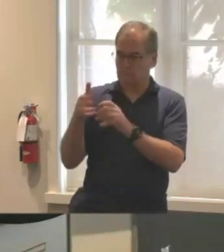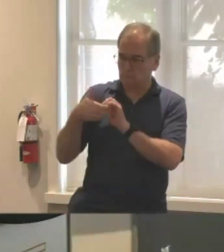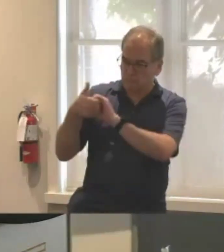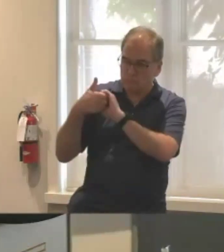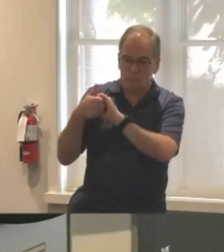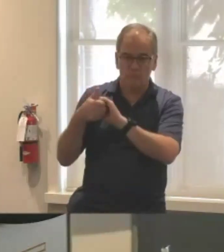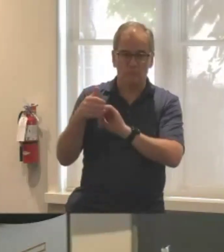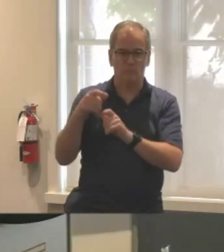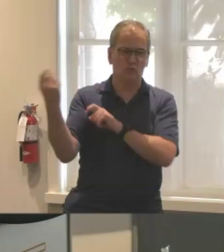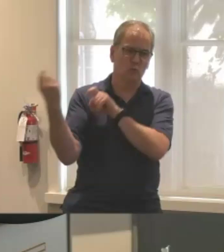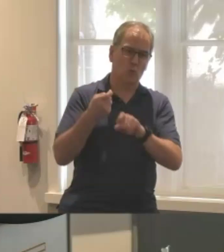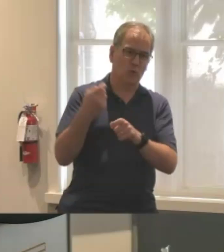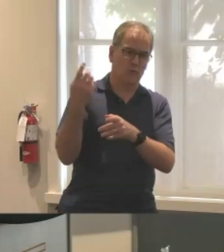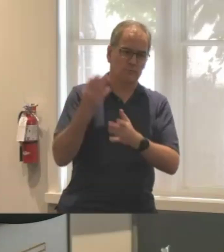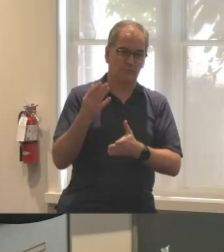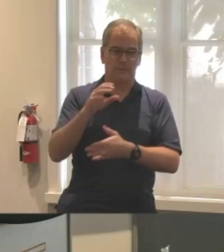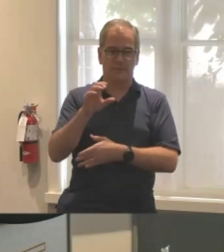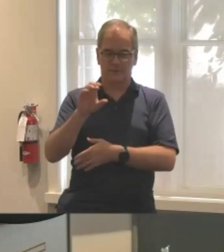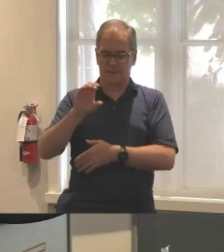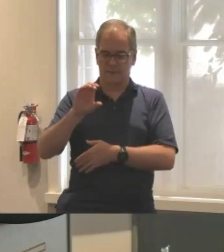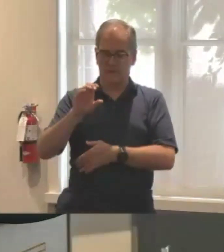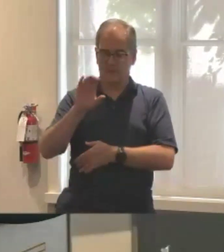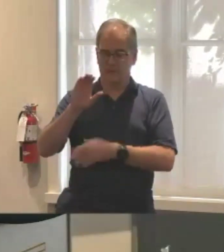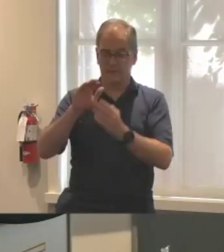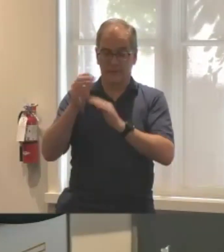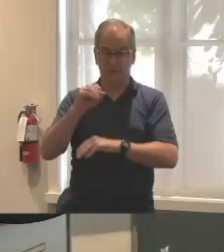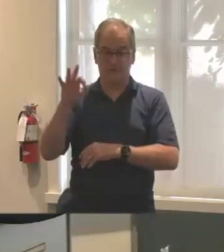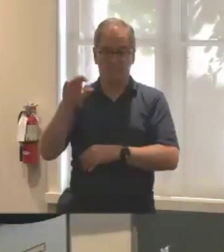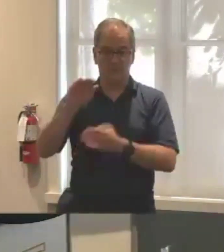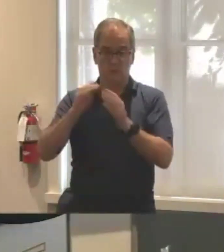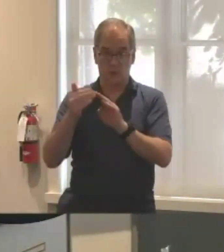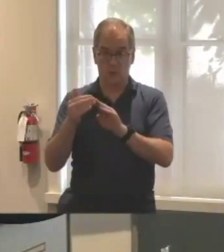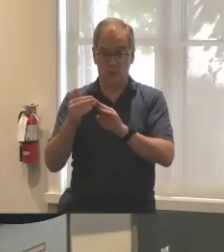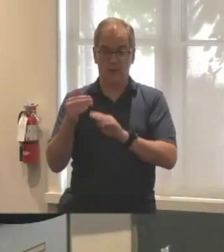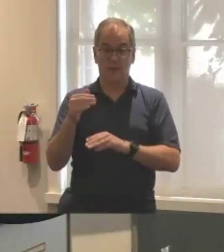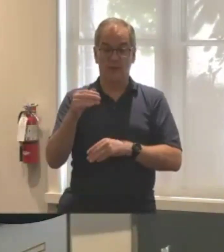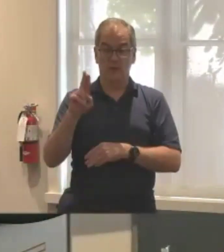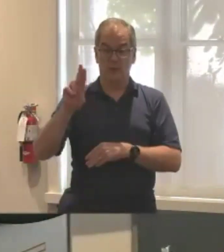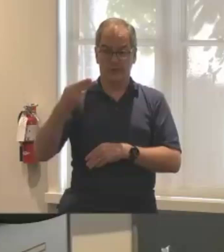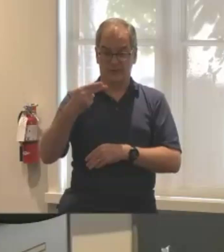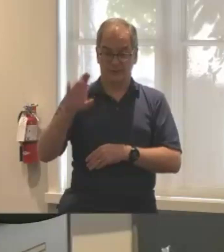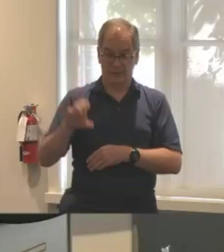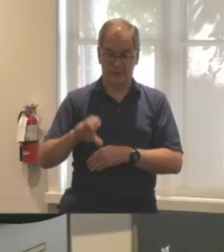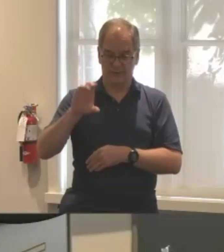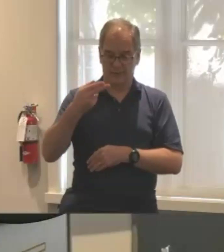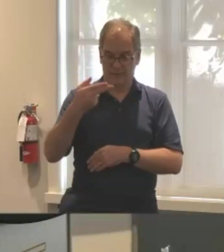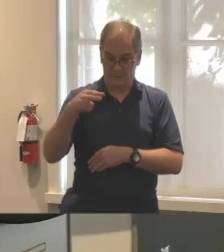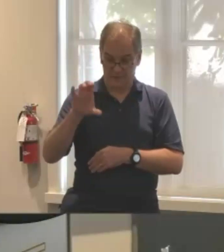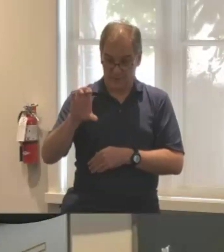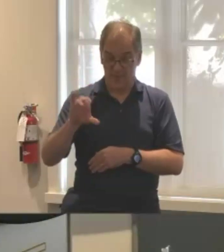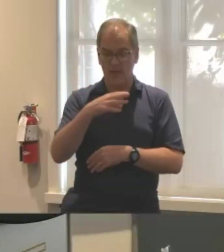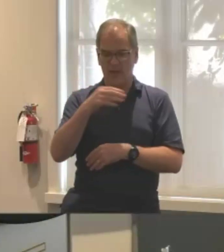CIC, UNHCR, USAID, and various foundations, where she has